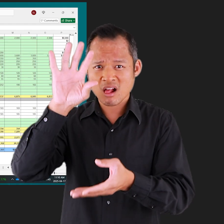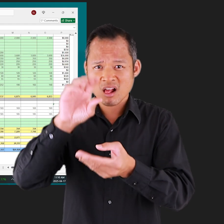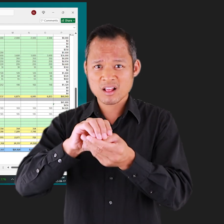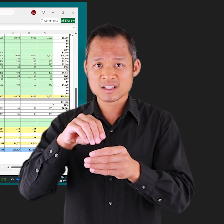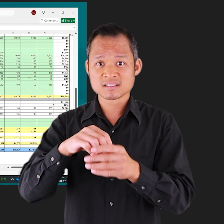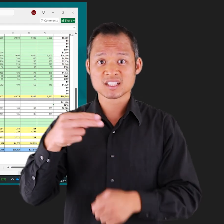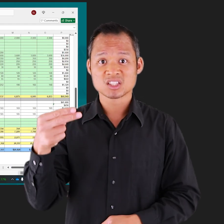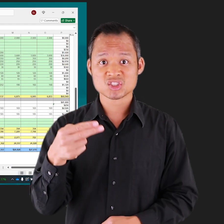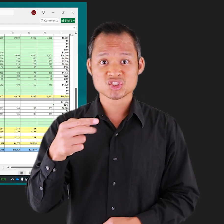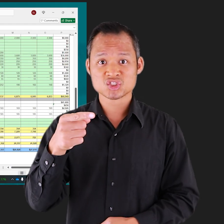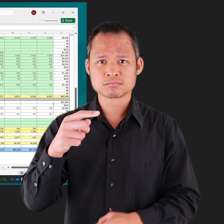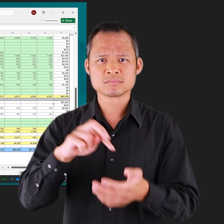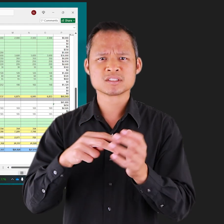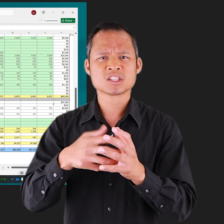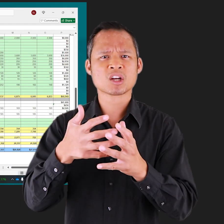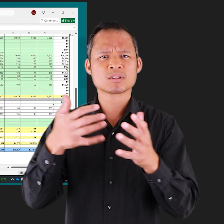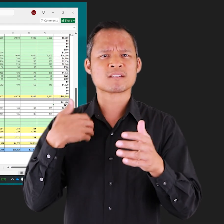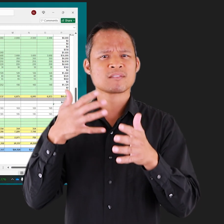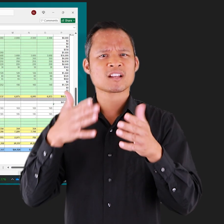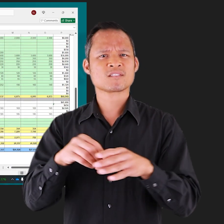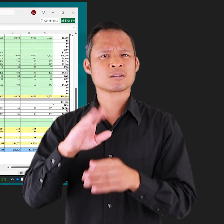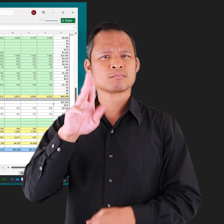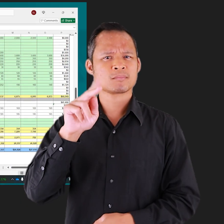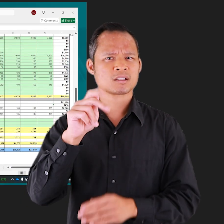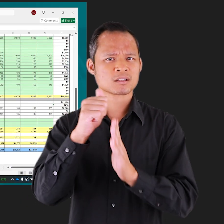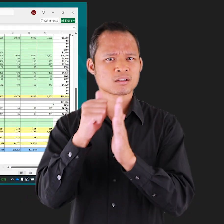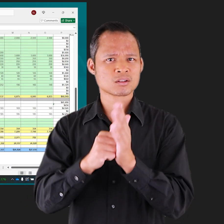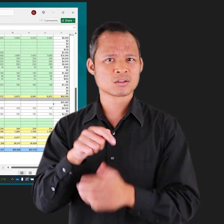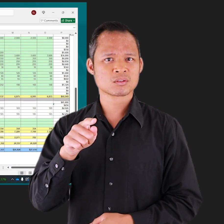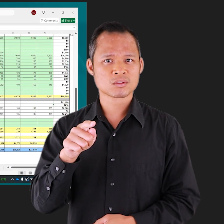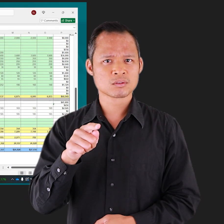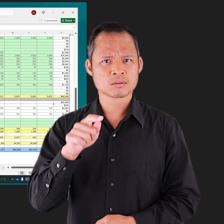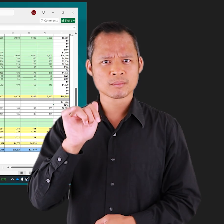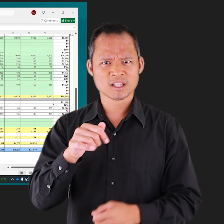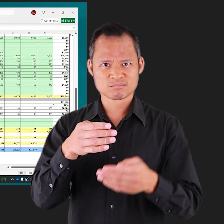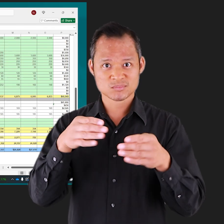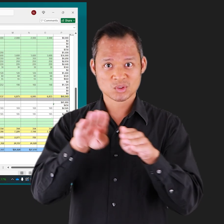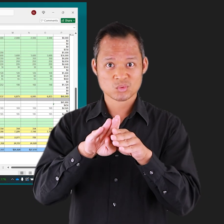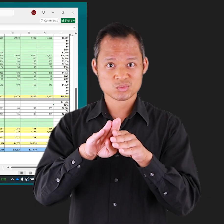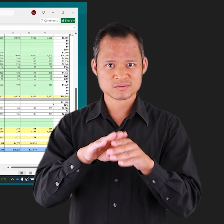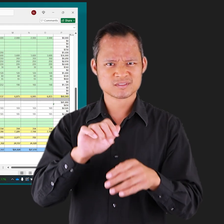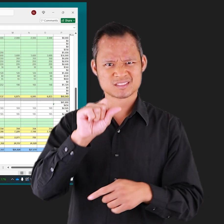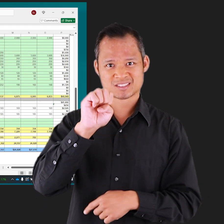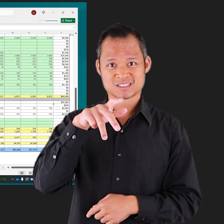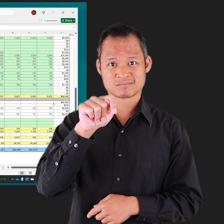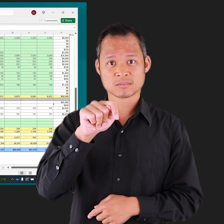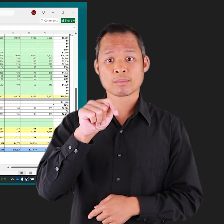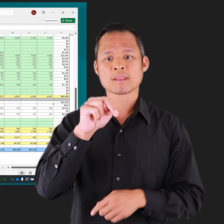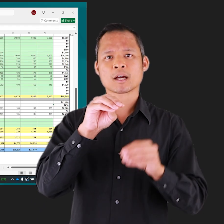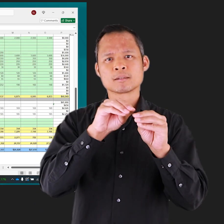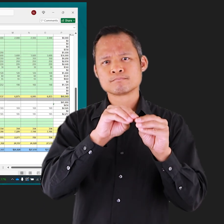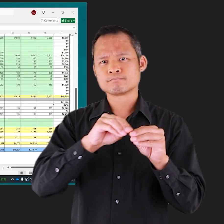flow. Cumulative cash flow is line H, which represents what you will have left in your bank account for that month. The ending amount